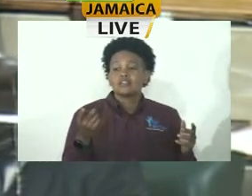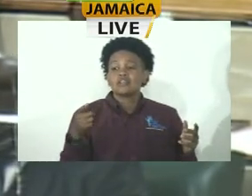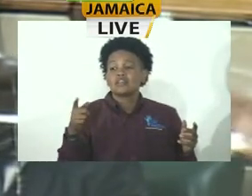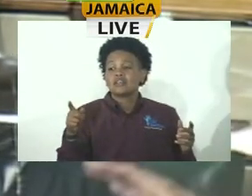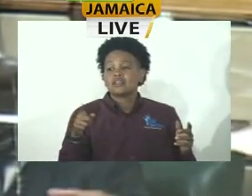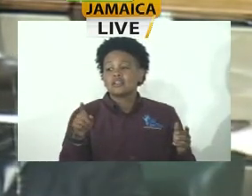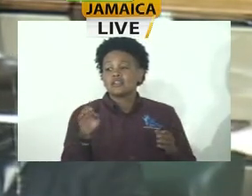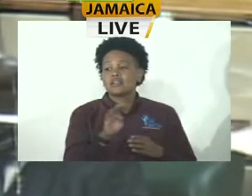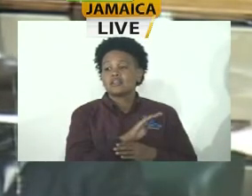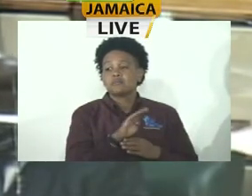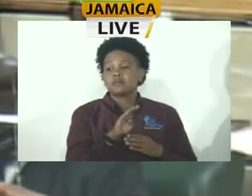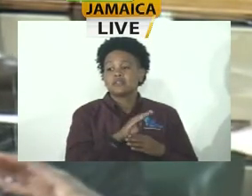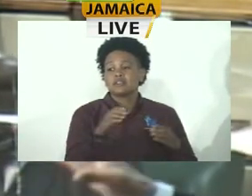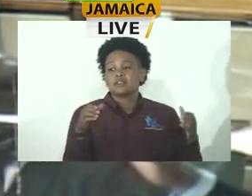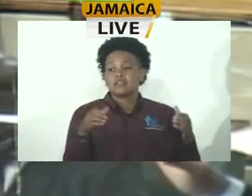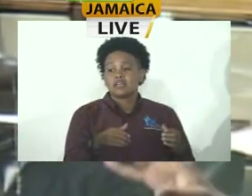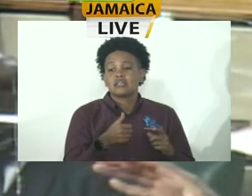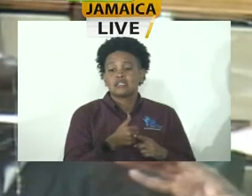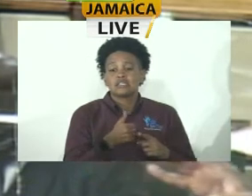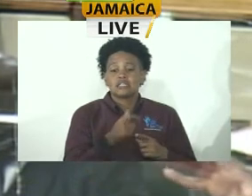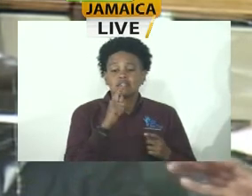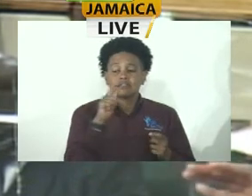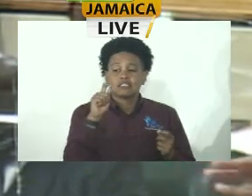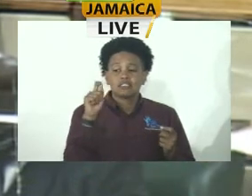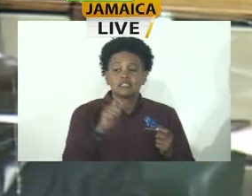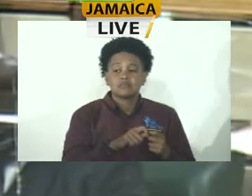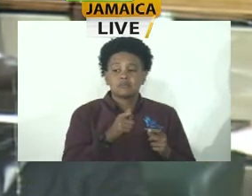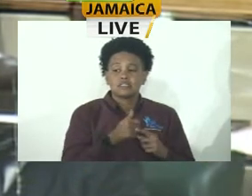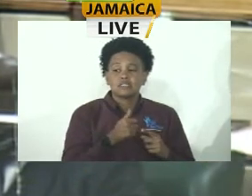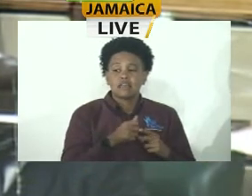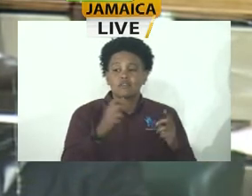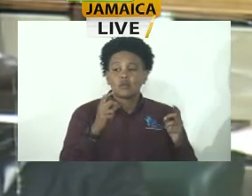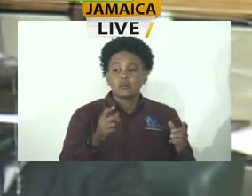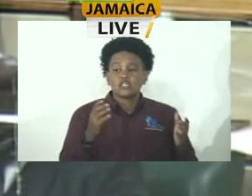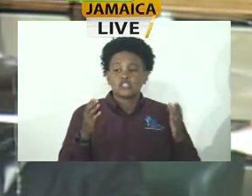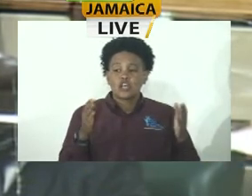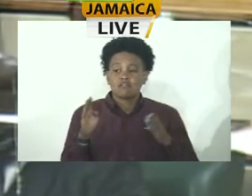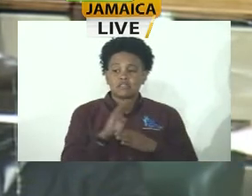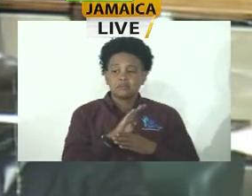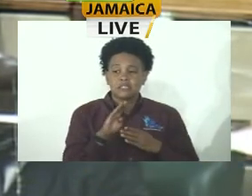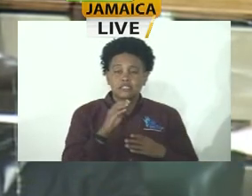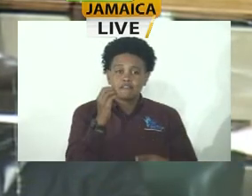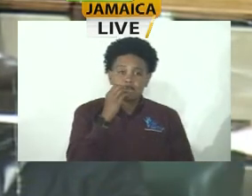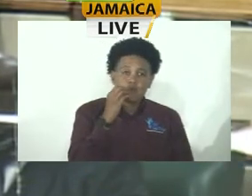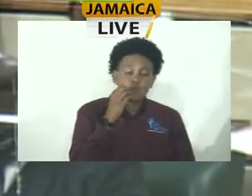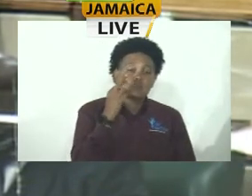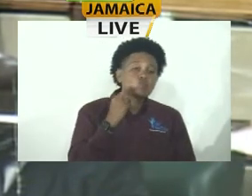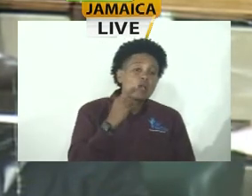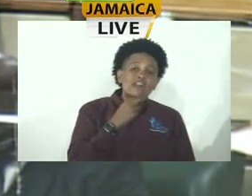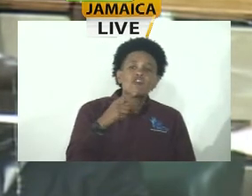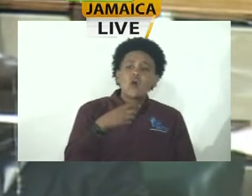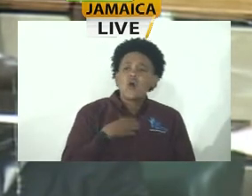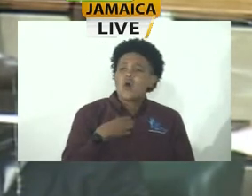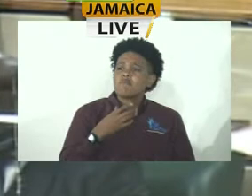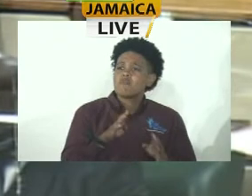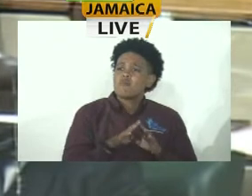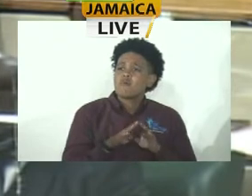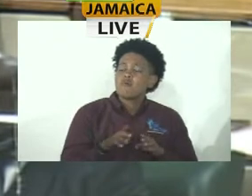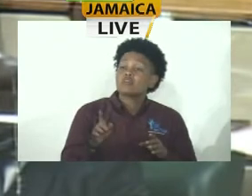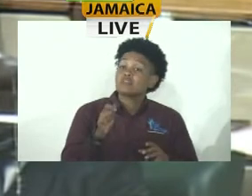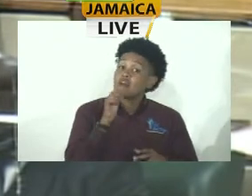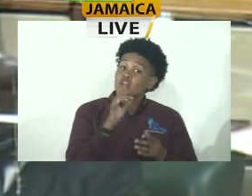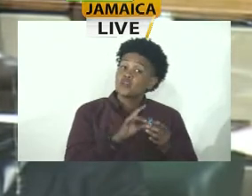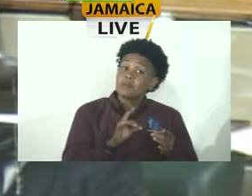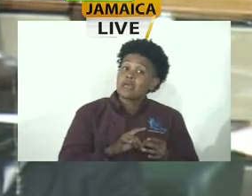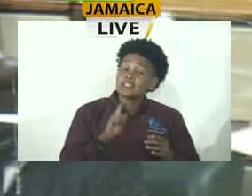the business sector particularly the quick service sector the fast food the restaurants they are complaining not to mention the